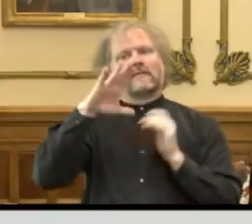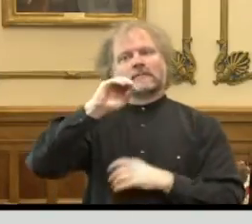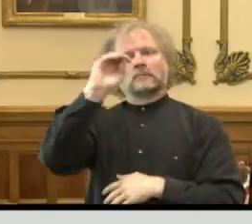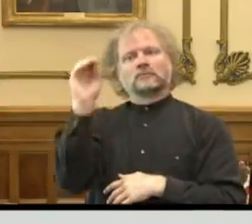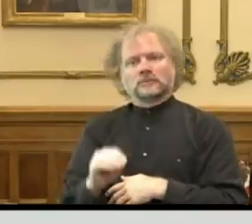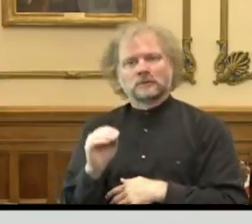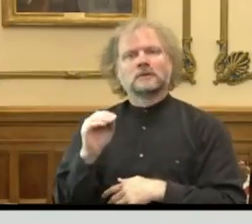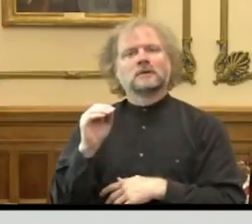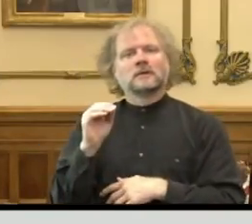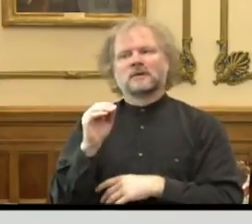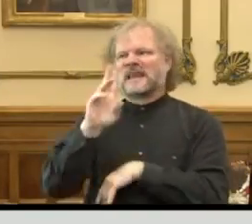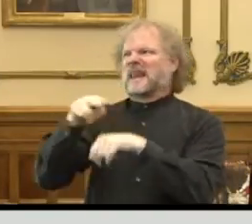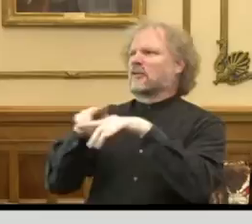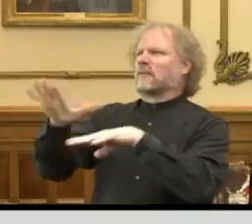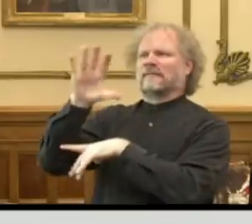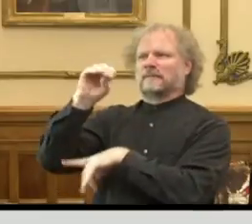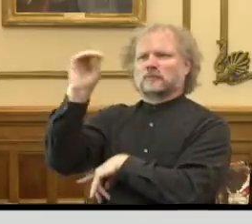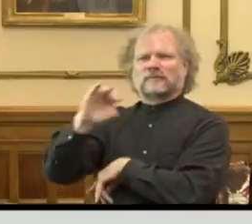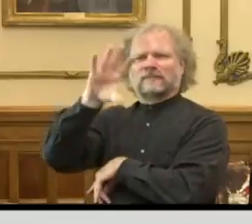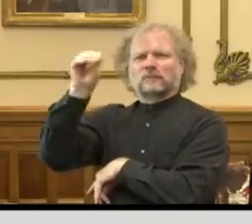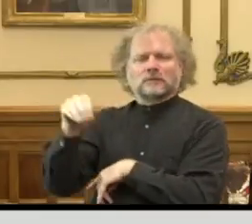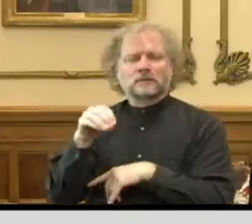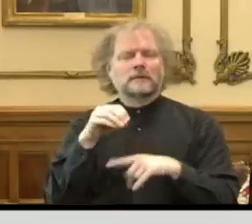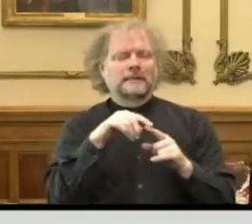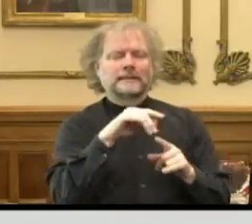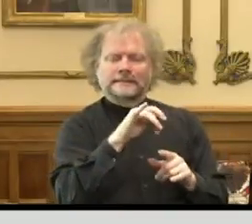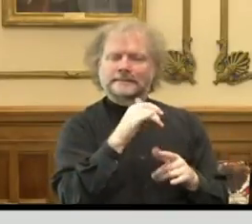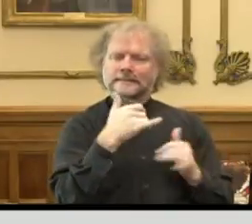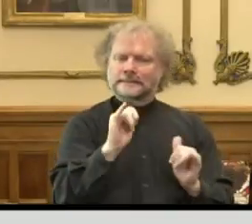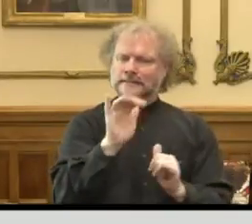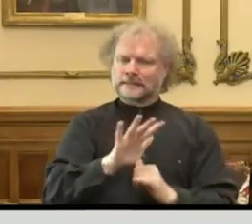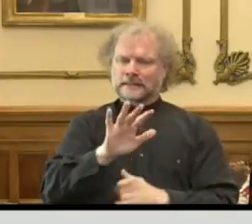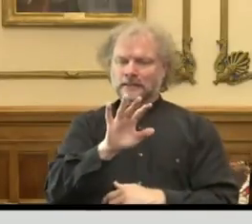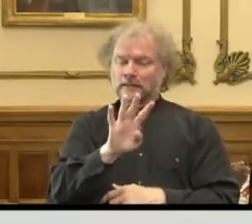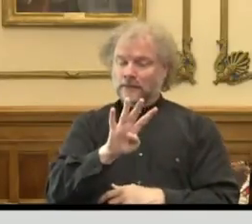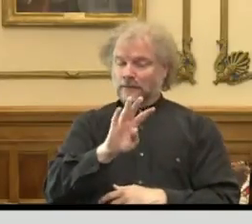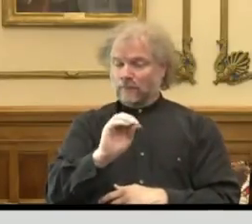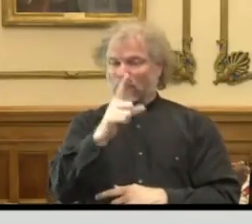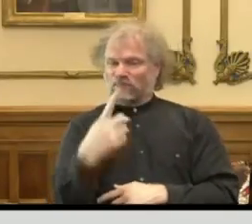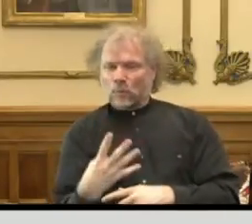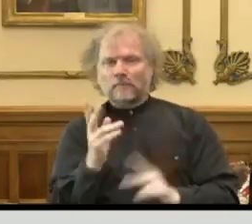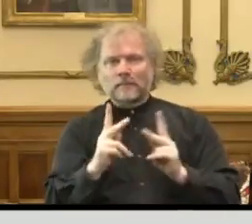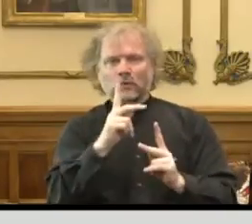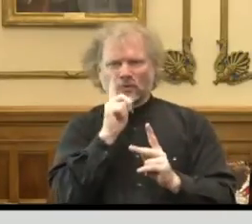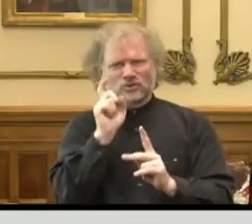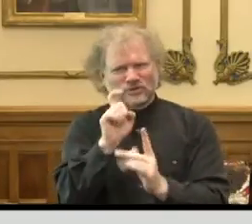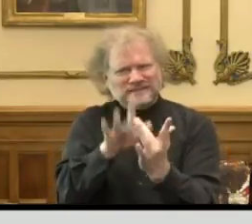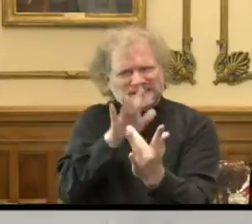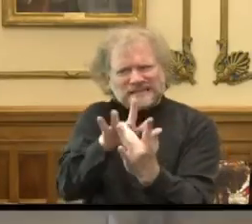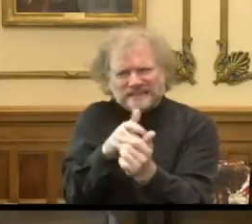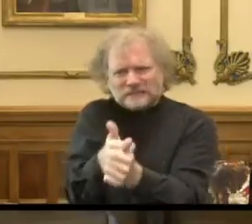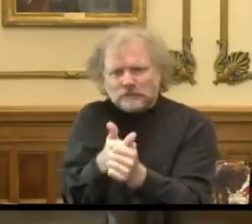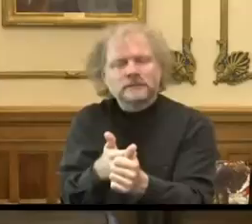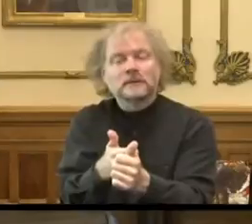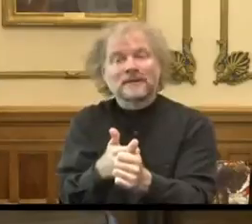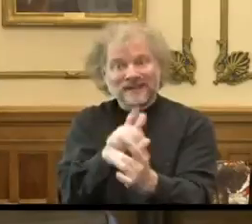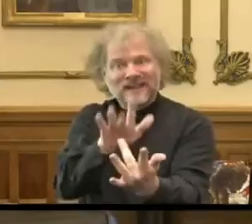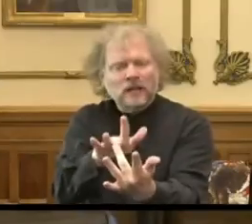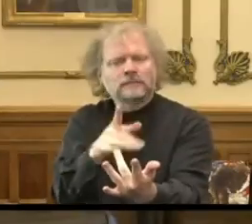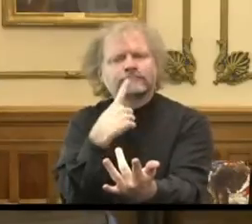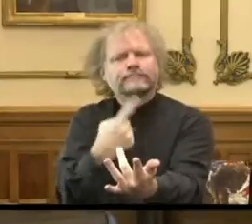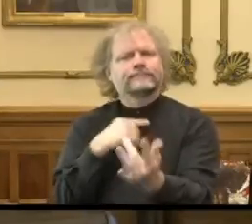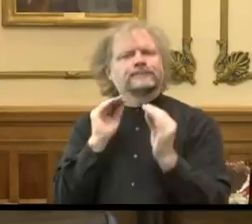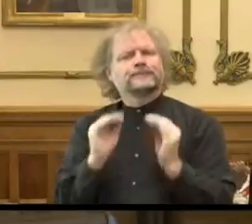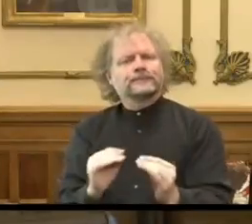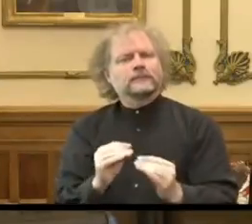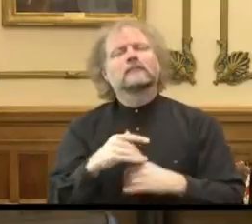we are seeing nationally, but it still indicates that about a fourth of the people who need contact tracing are not responding. We know that